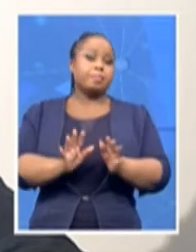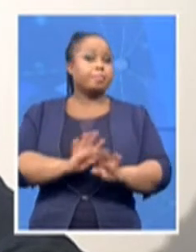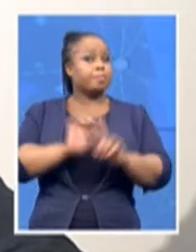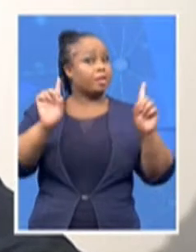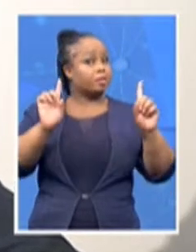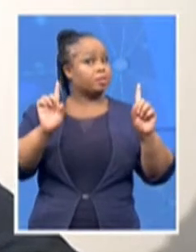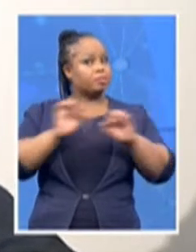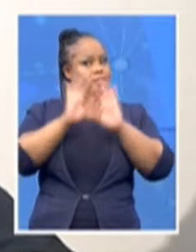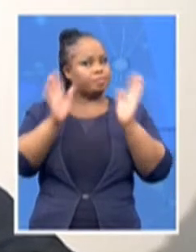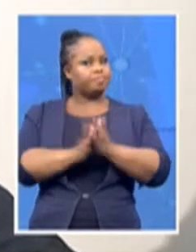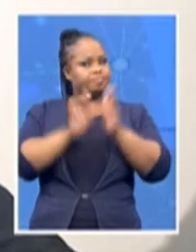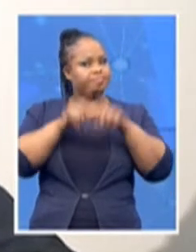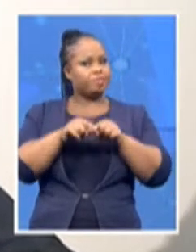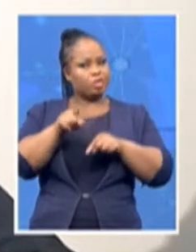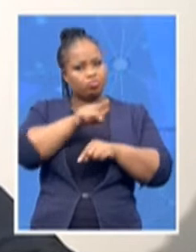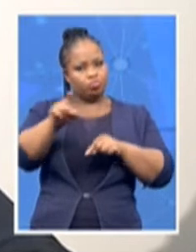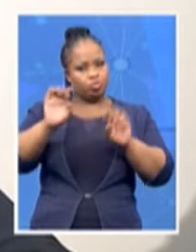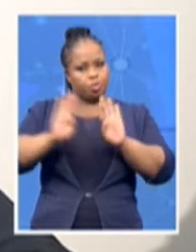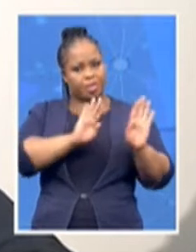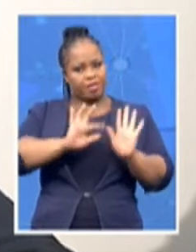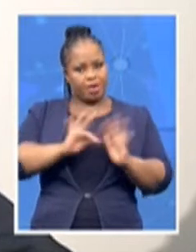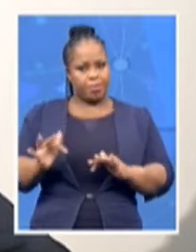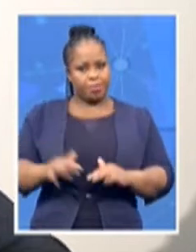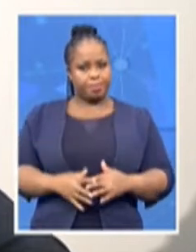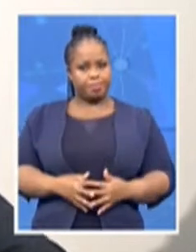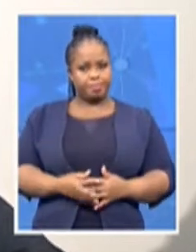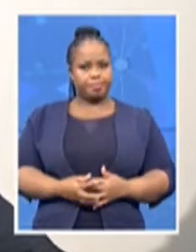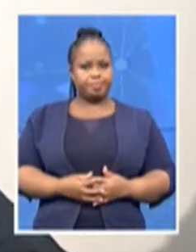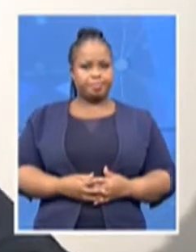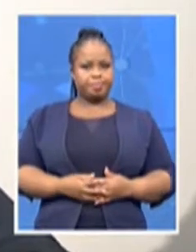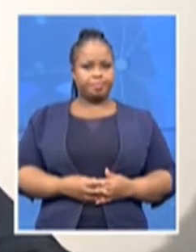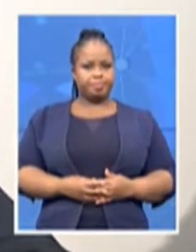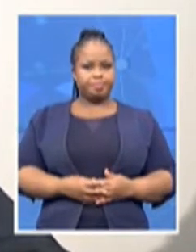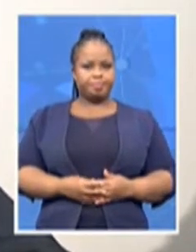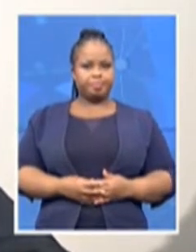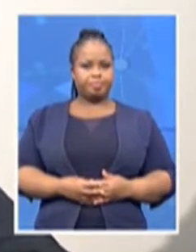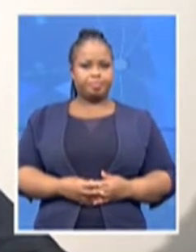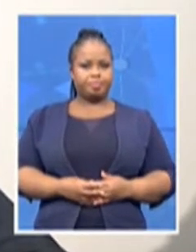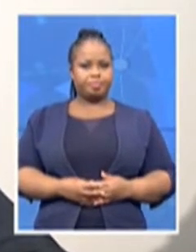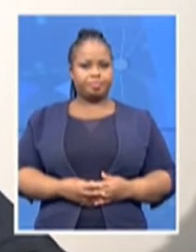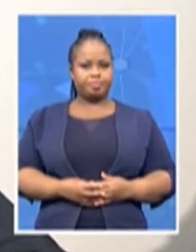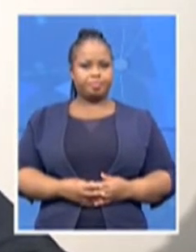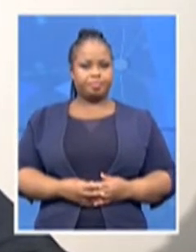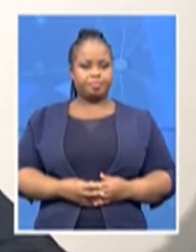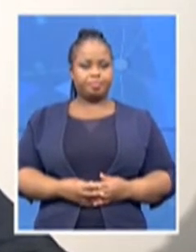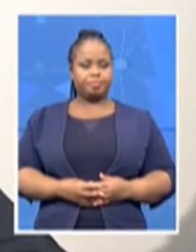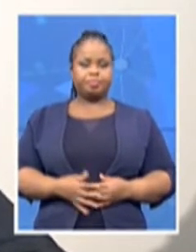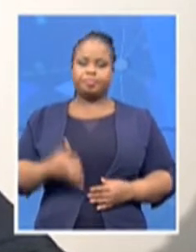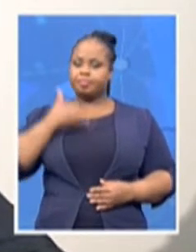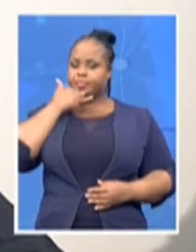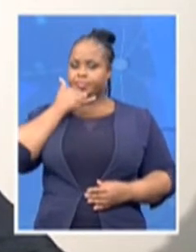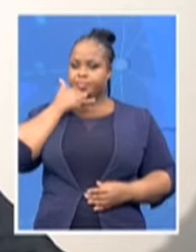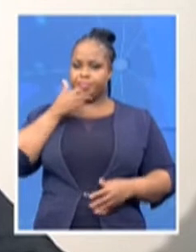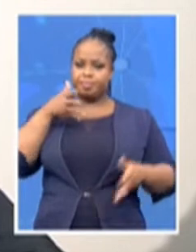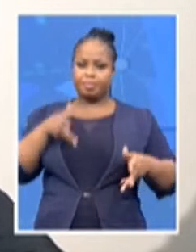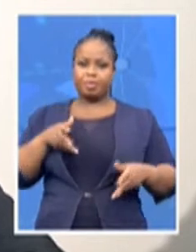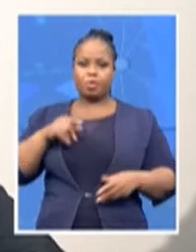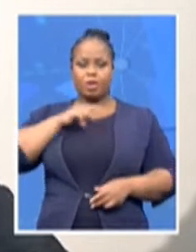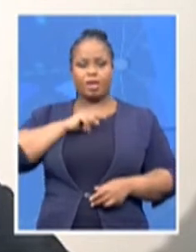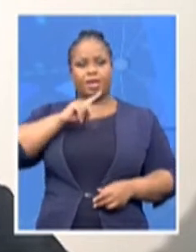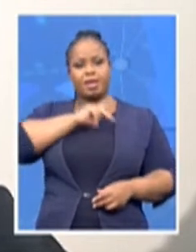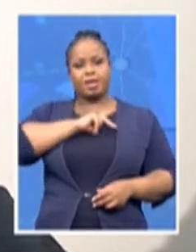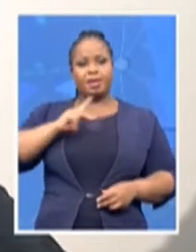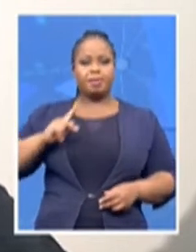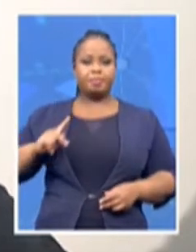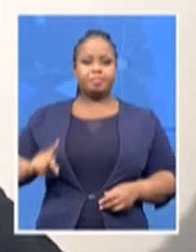working. Now, we are happy also, Premier, that the Free State is also showing improvement. Mm-hmm. But we think we